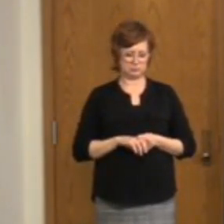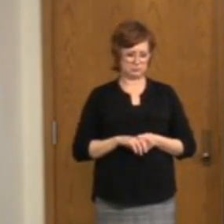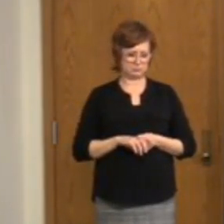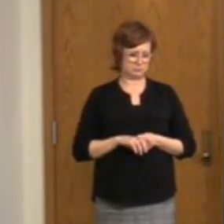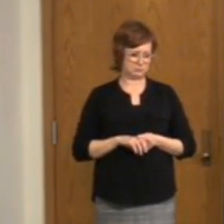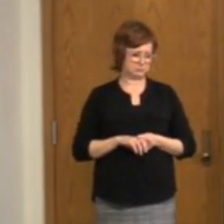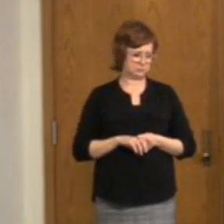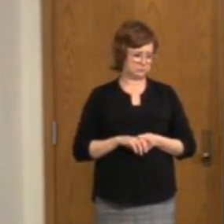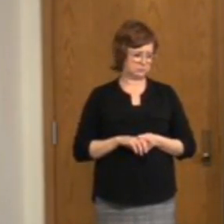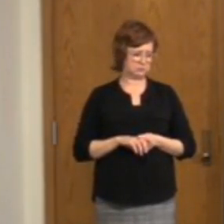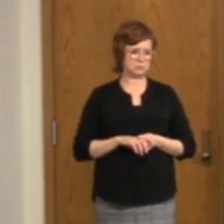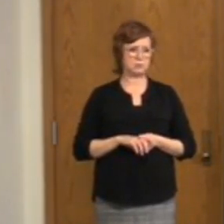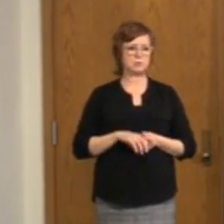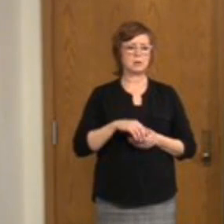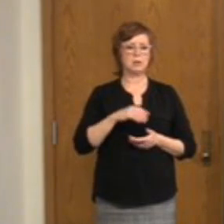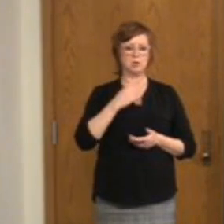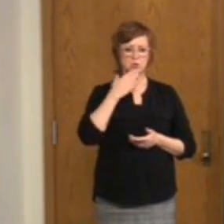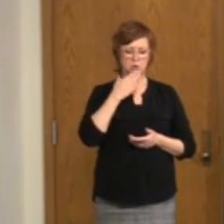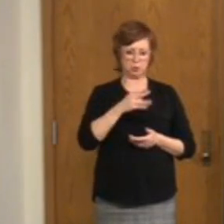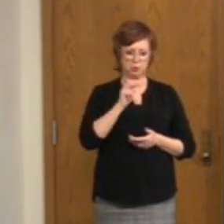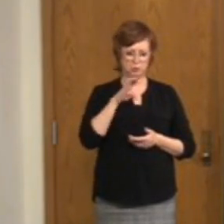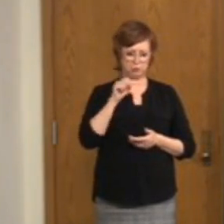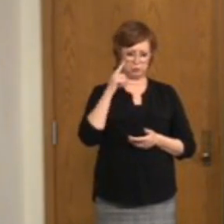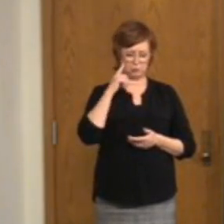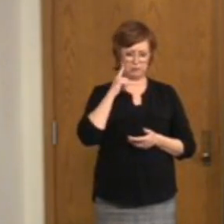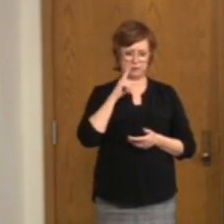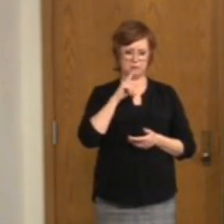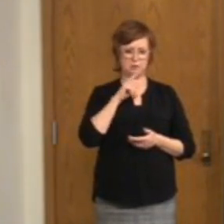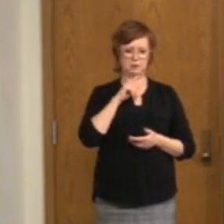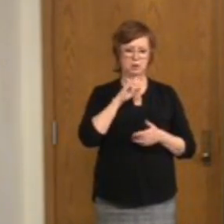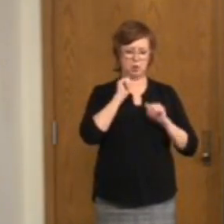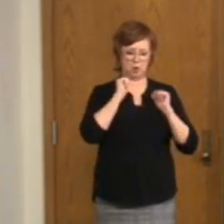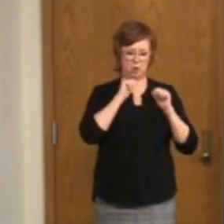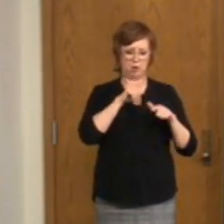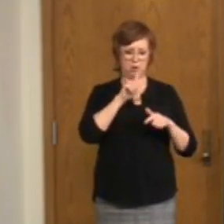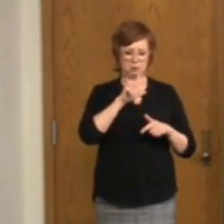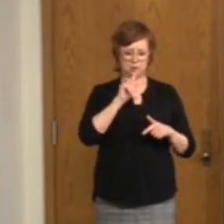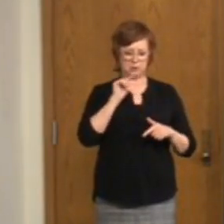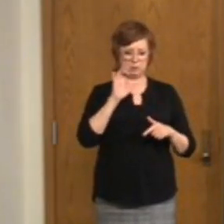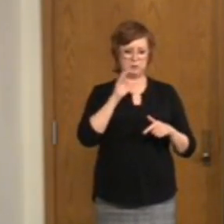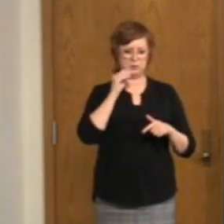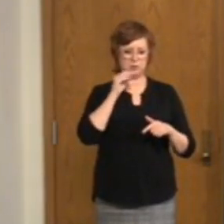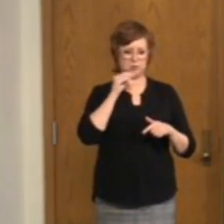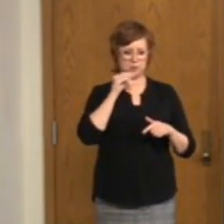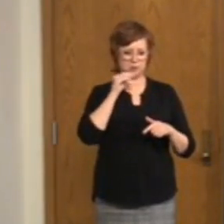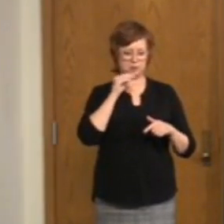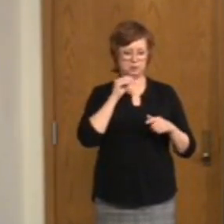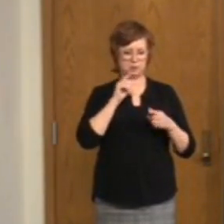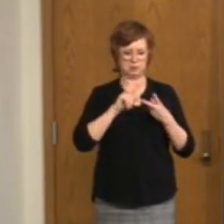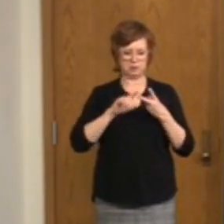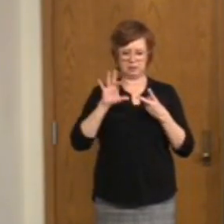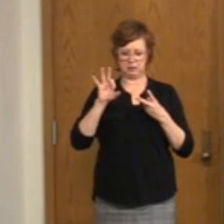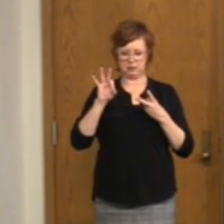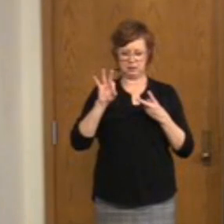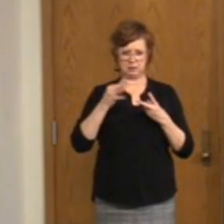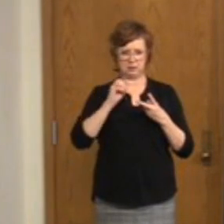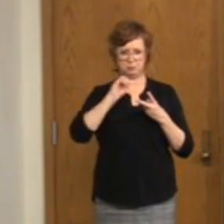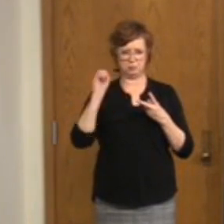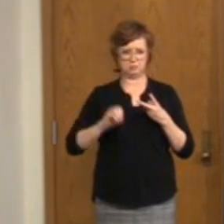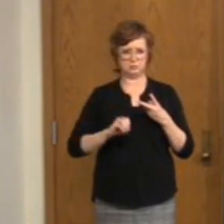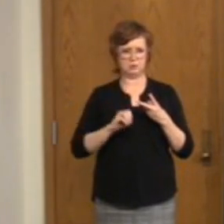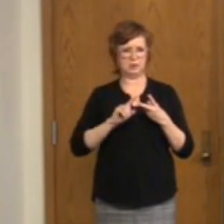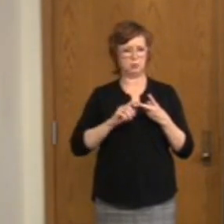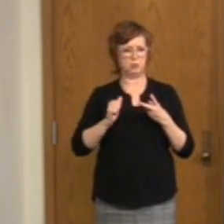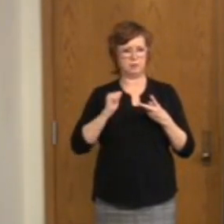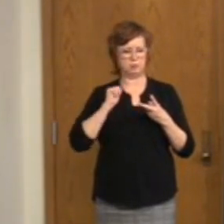care homes in the province have received their first dose. So I think 9% of residents were not vaccinated, some because they refused. Is that